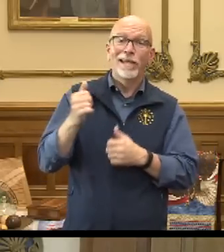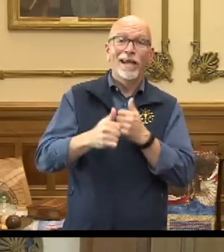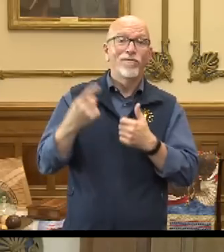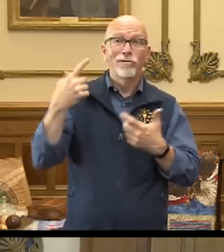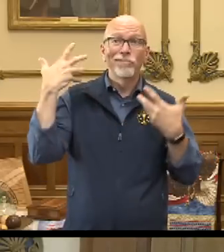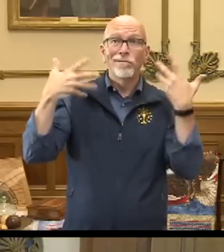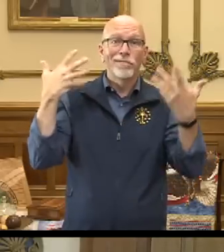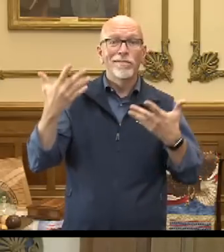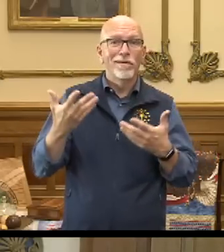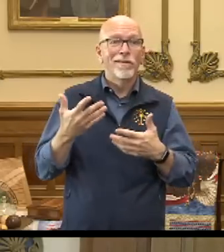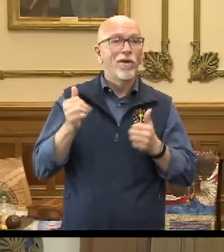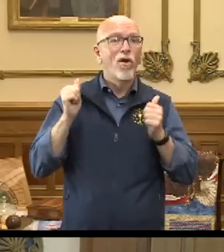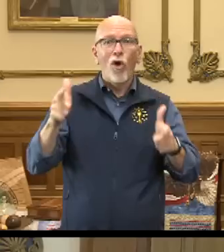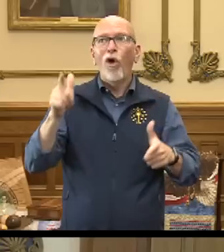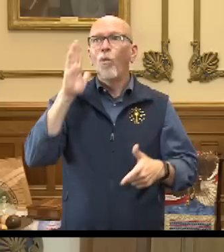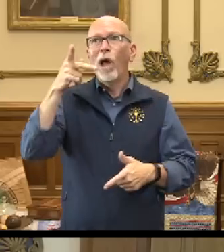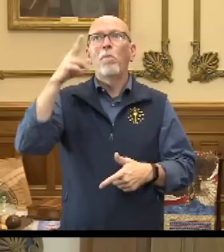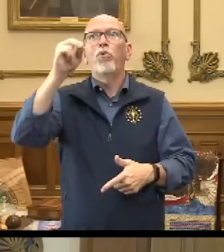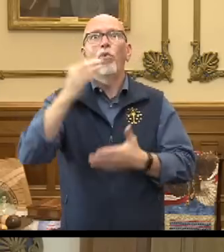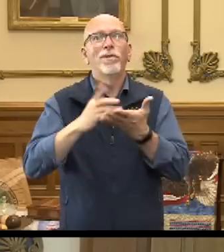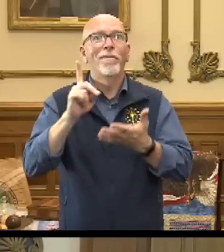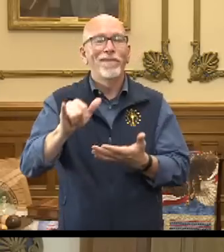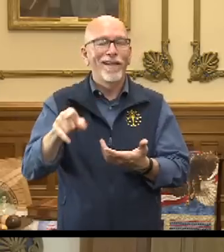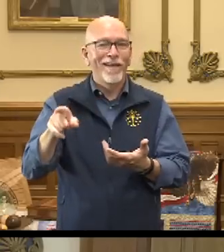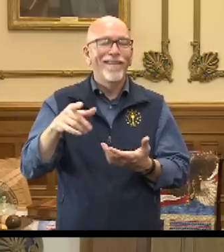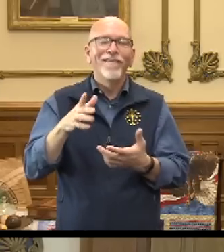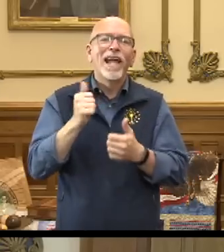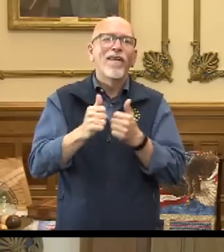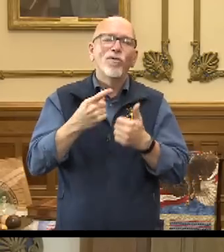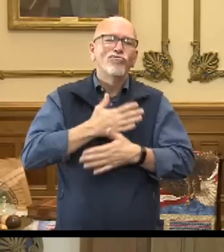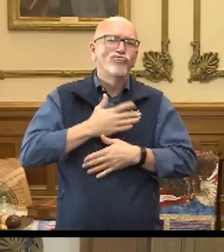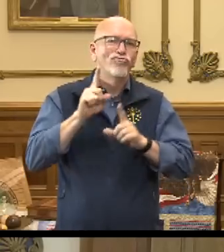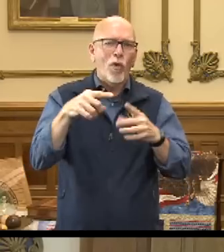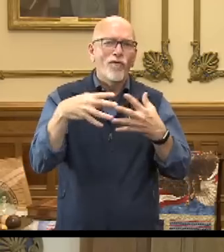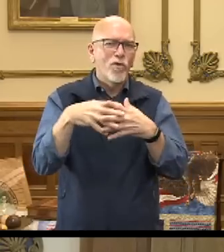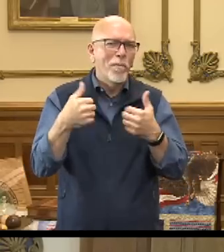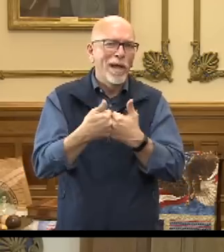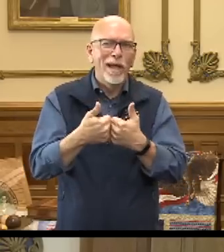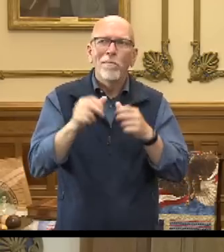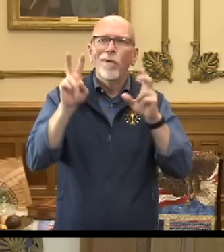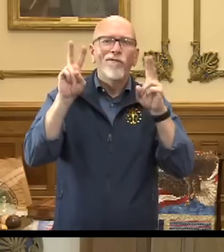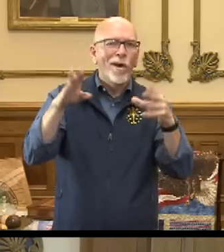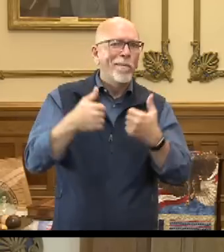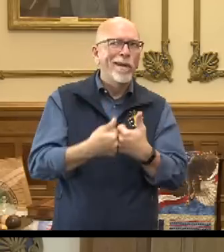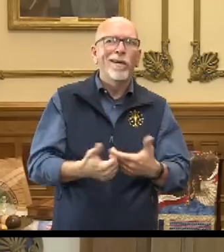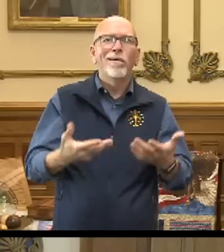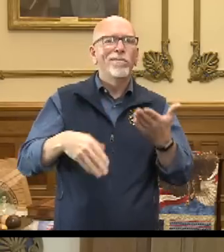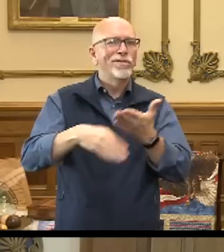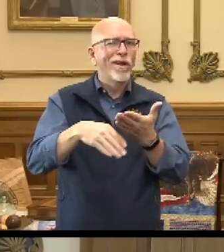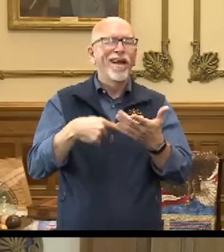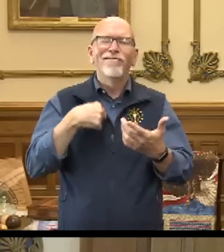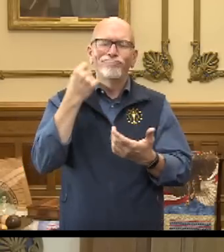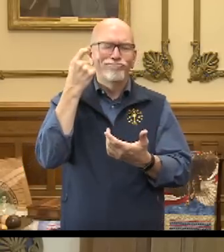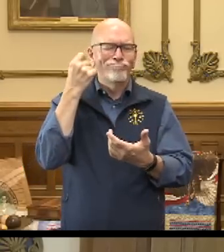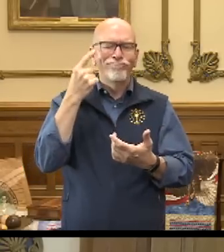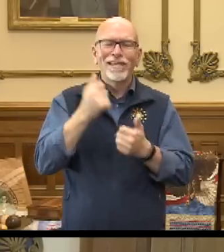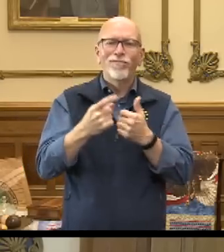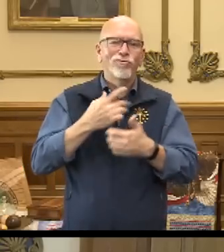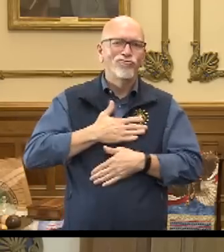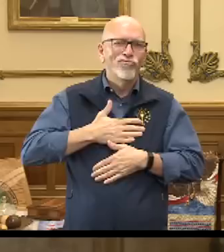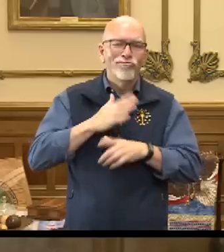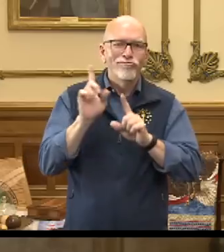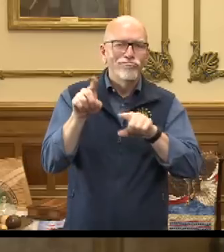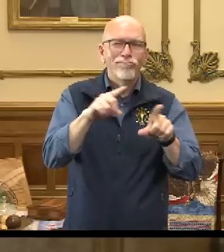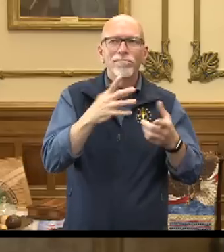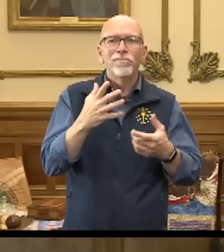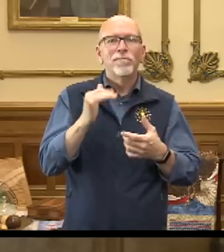going it's the pro, fall, so. and everybody enjoys going to a good football game or volleyball game or soccer, and I understand that.